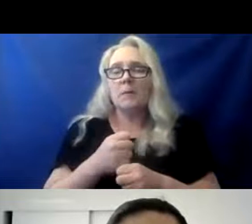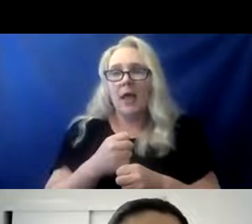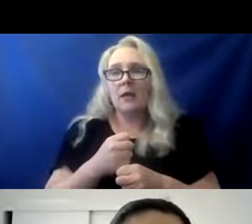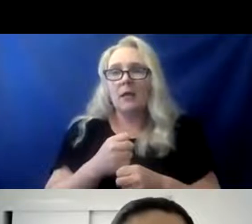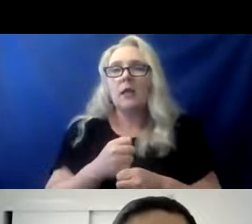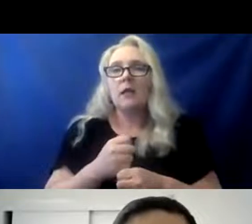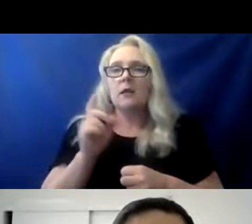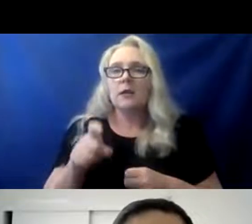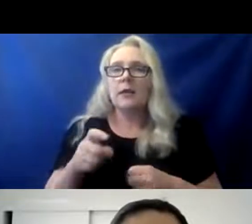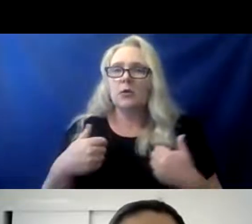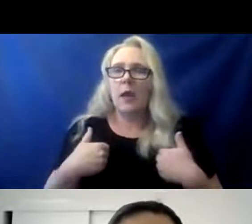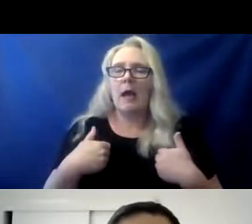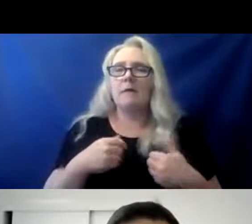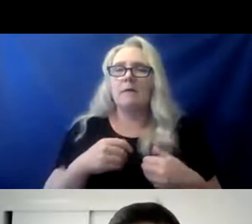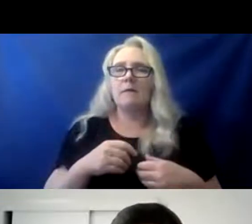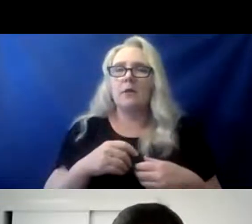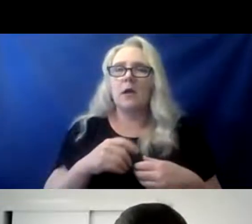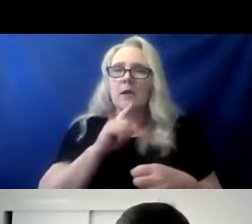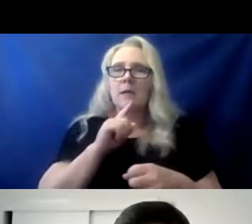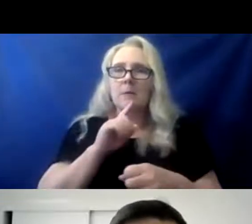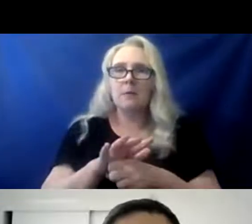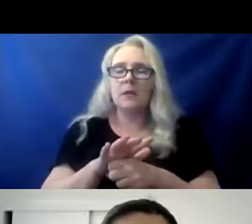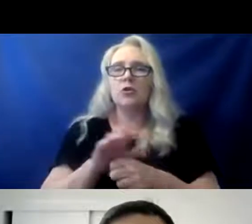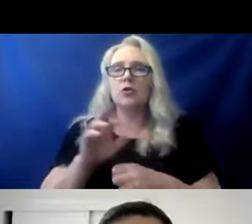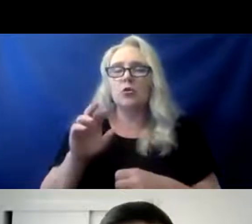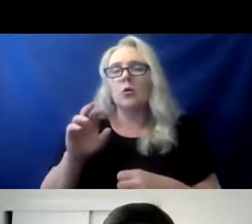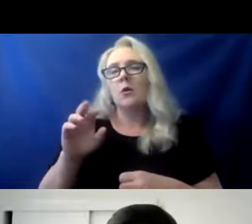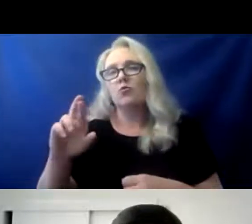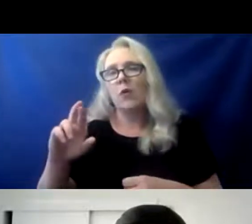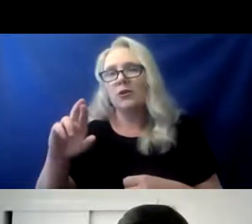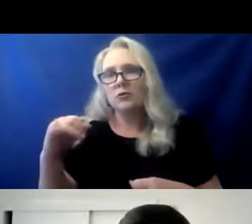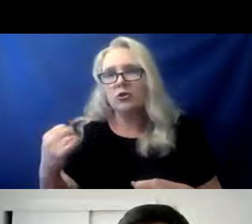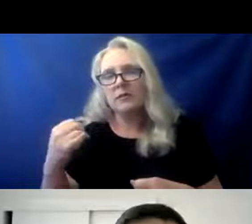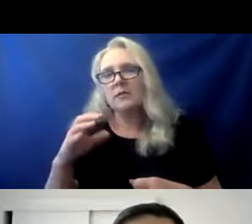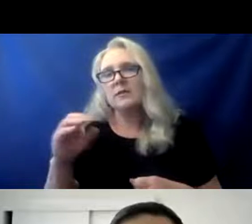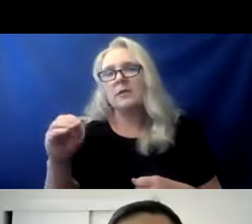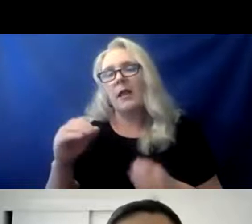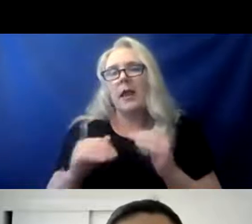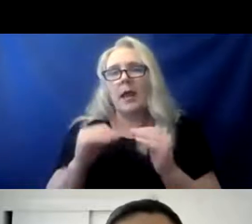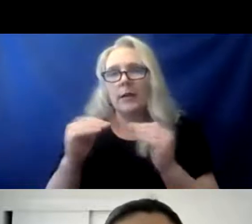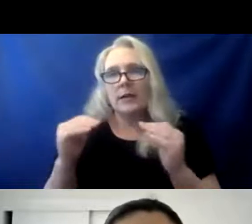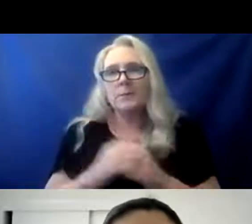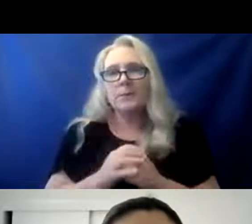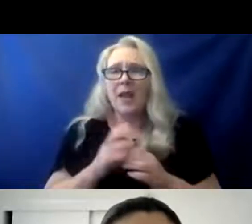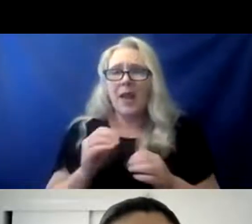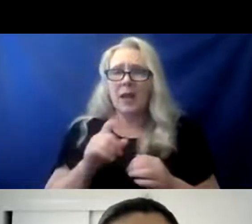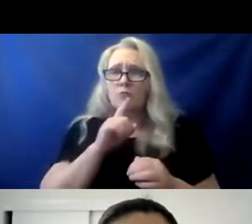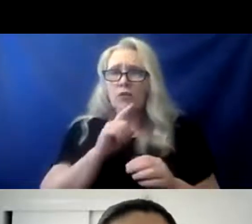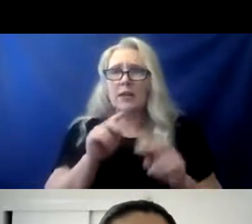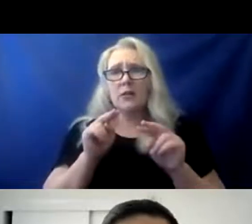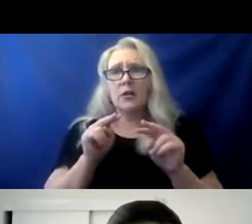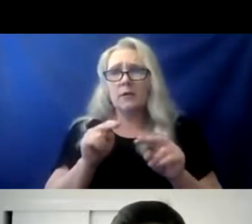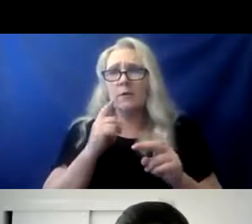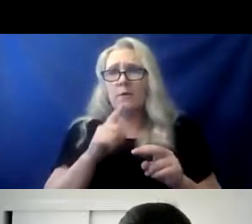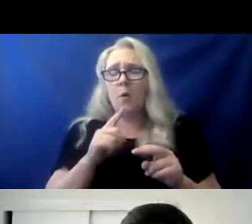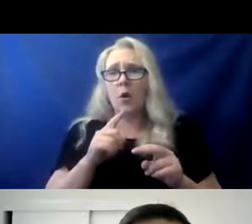a firm commitment to racial justice and racial equity. So really hope to bring that to this table, and really looking for